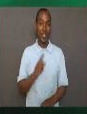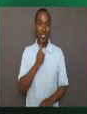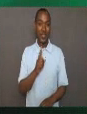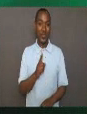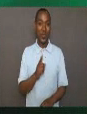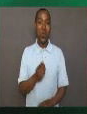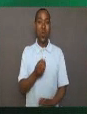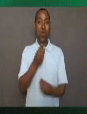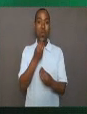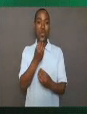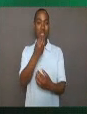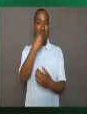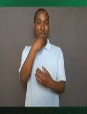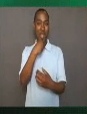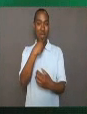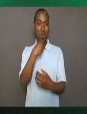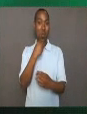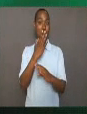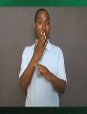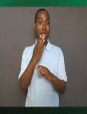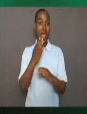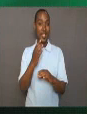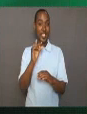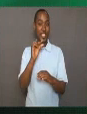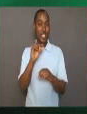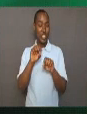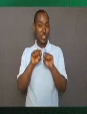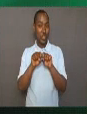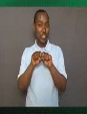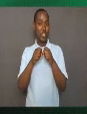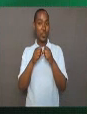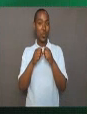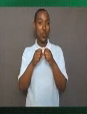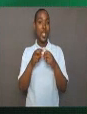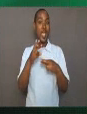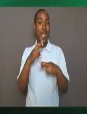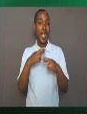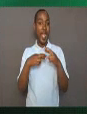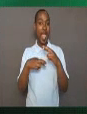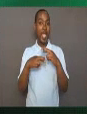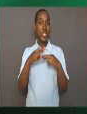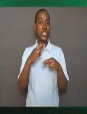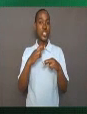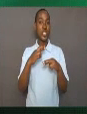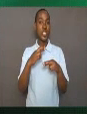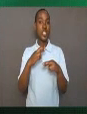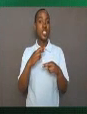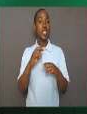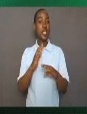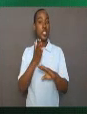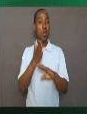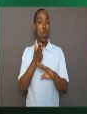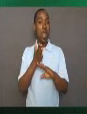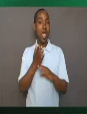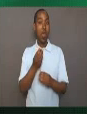eaten, seen, or smelled, anticipatory reactions cause the brain to